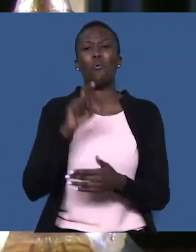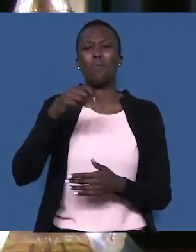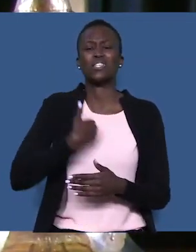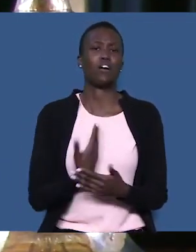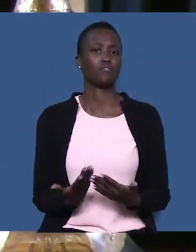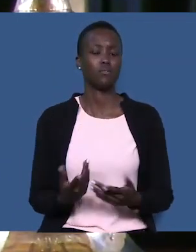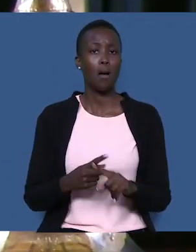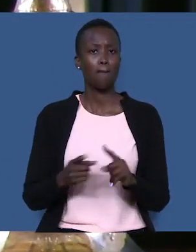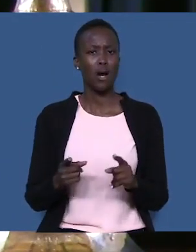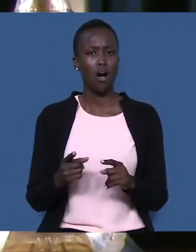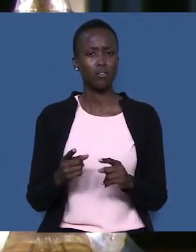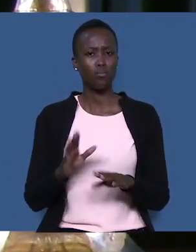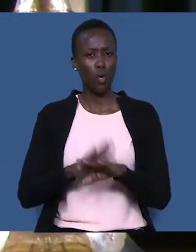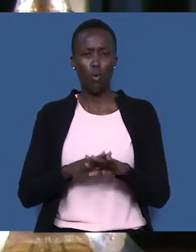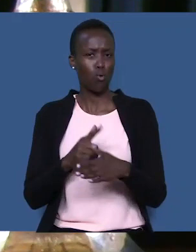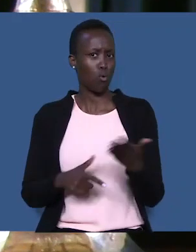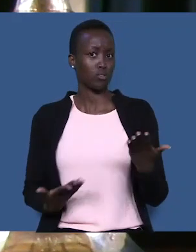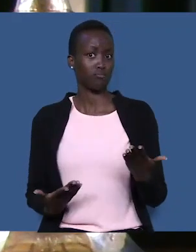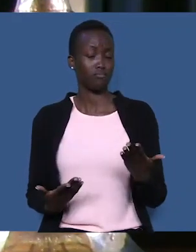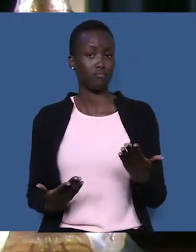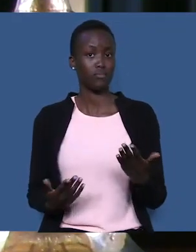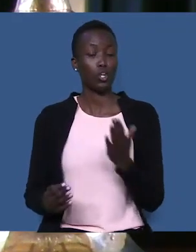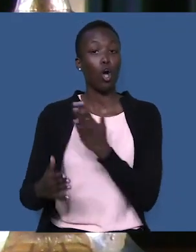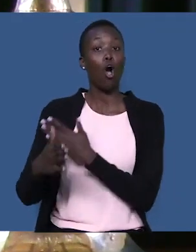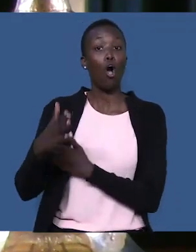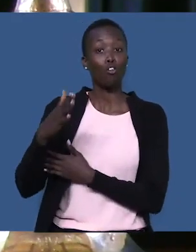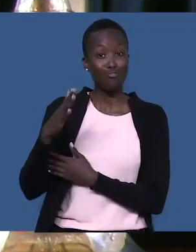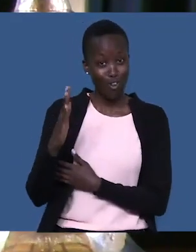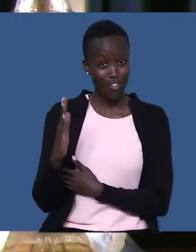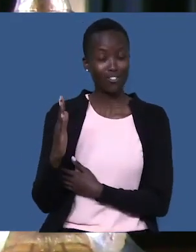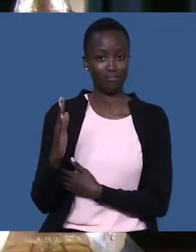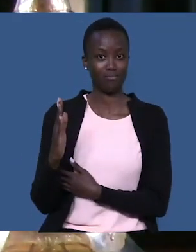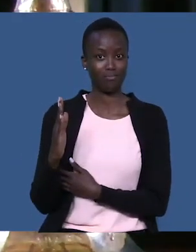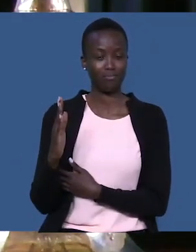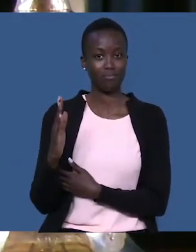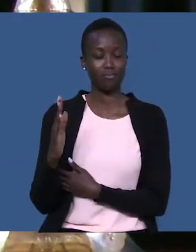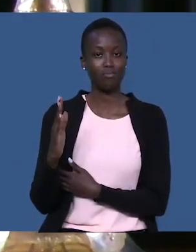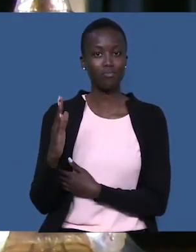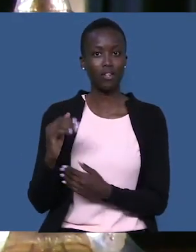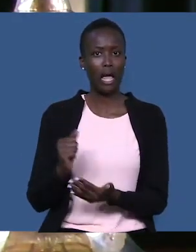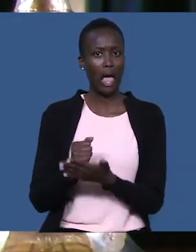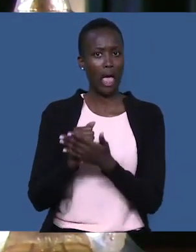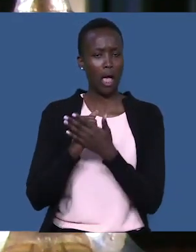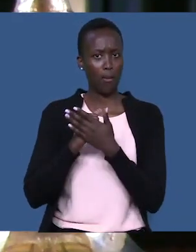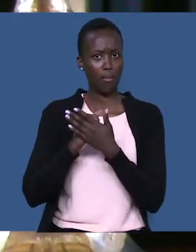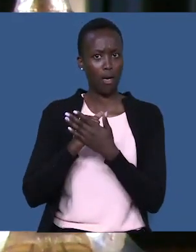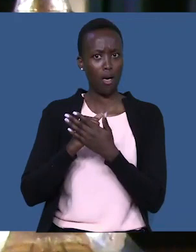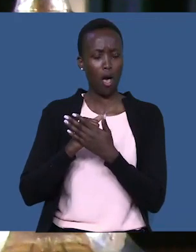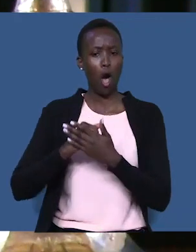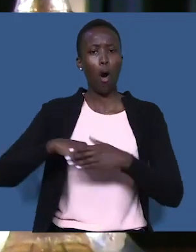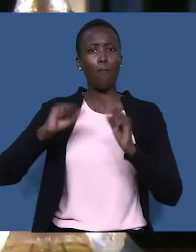the beautiful thing, my viewers, is that God has brought us in such a space that we can be free